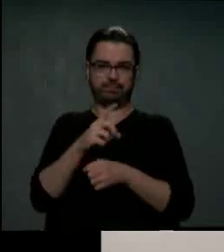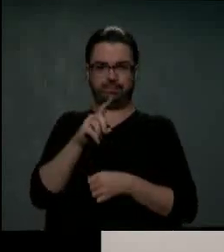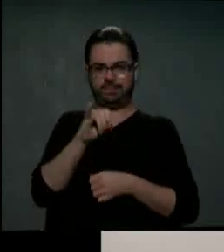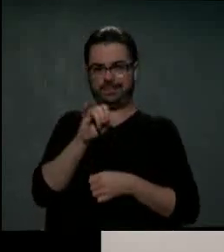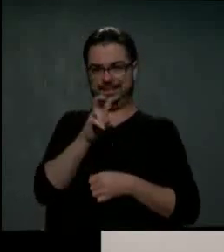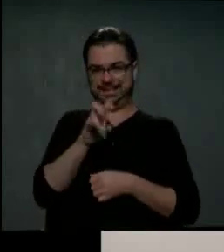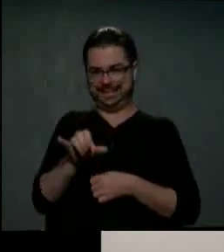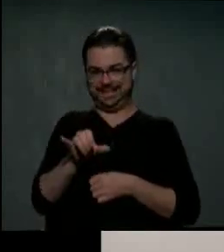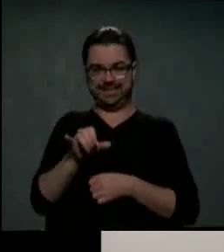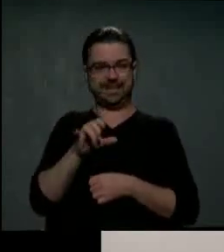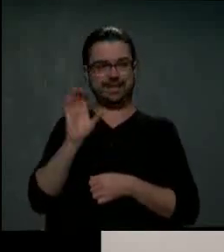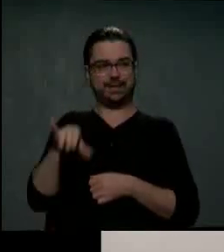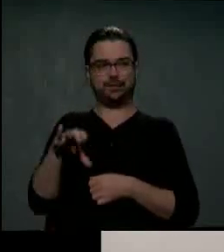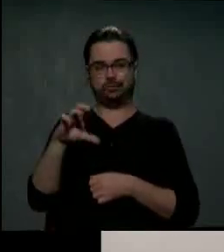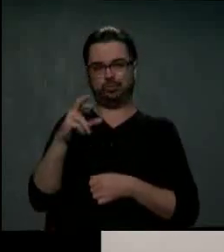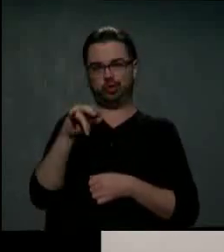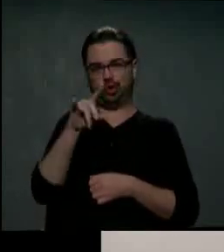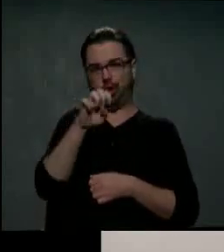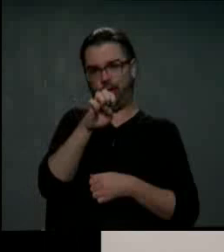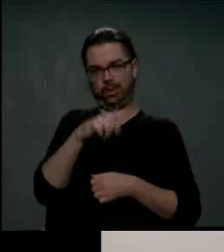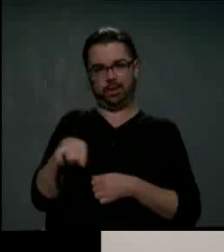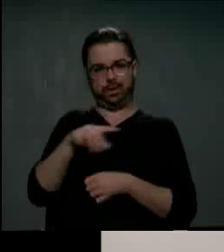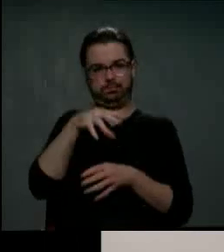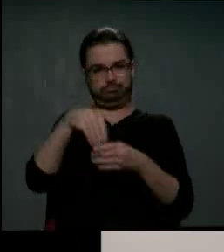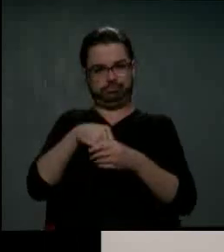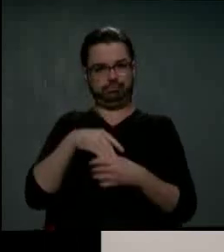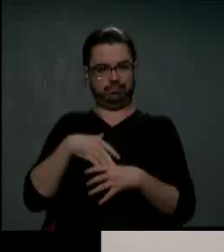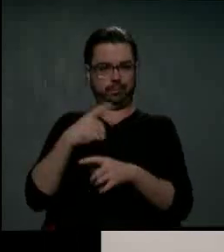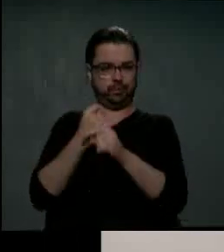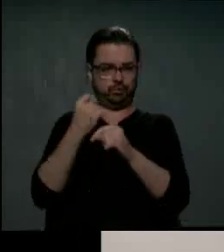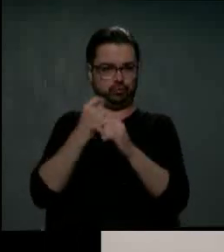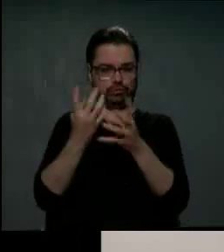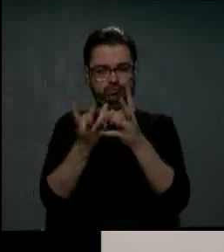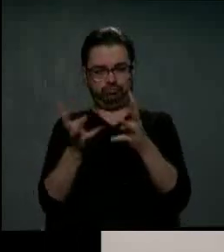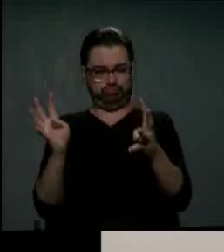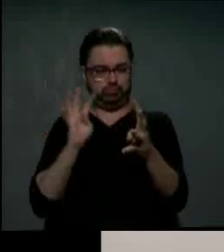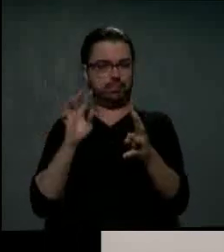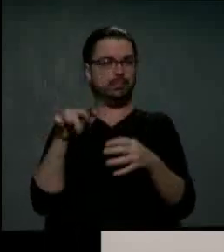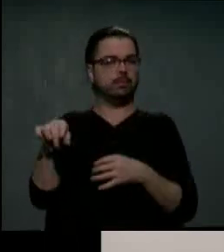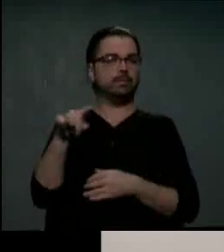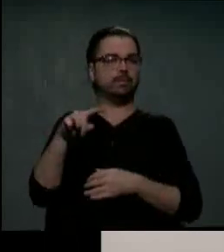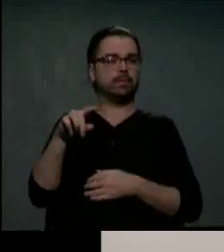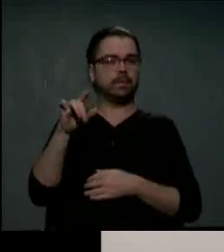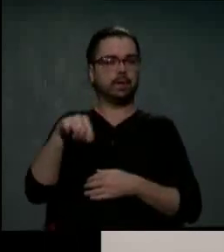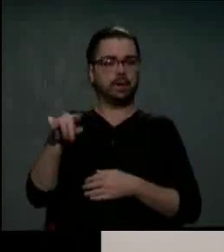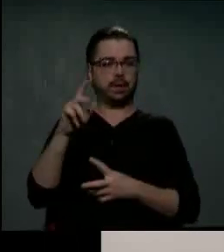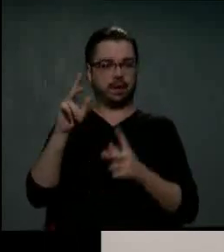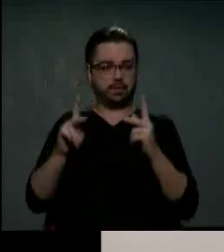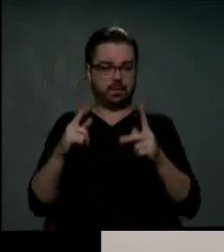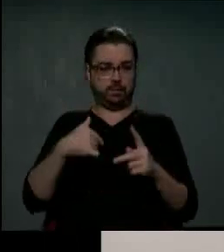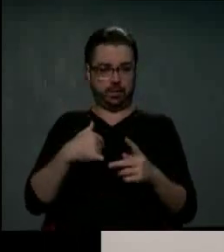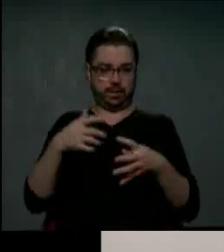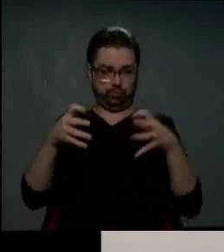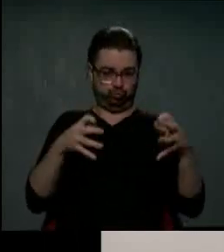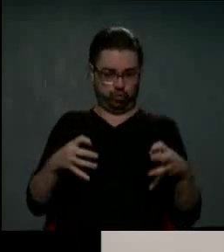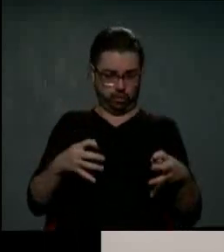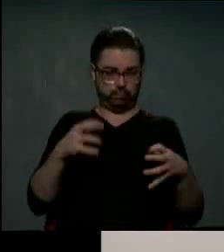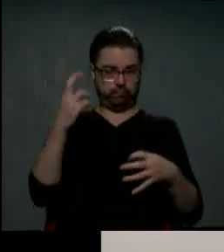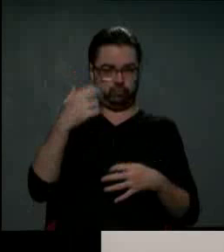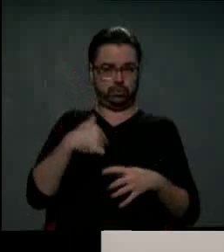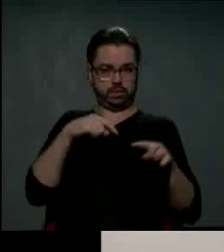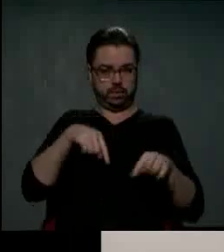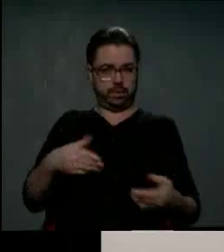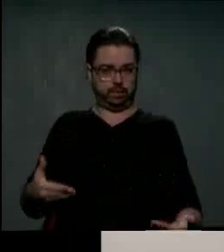in my truck, and they and the people I described, they're the reason that I'm here, because I want to